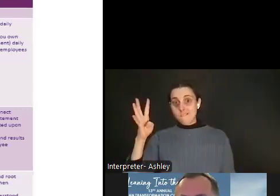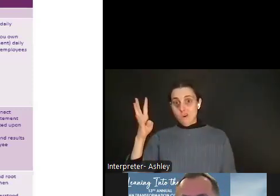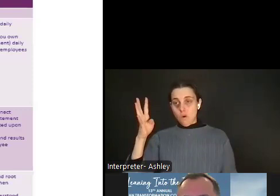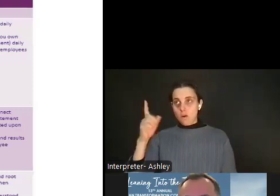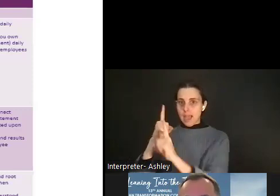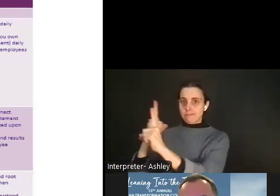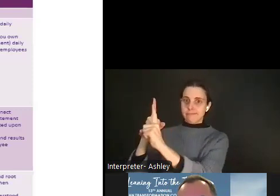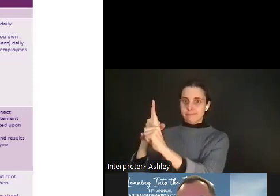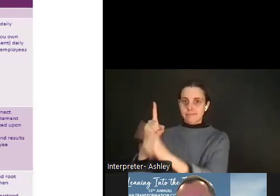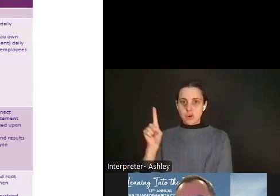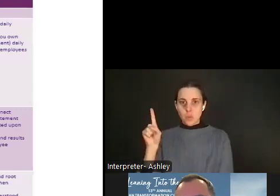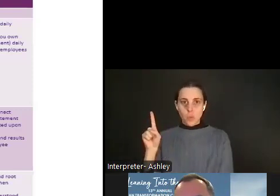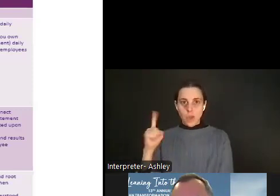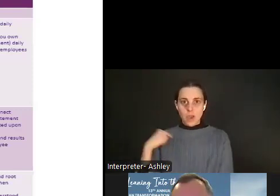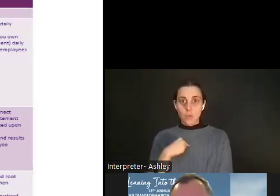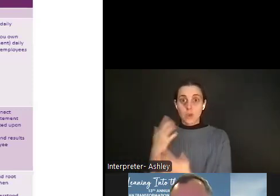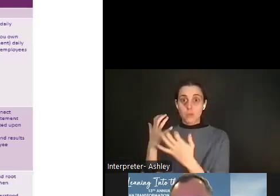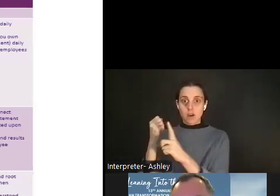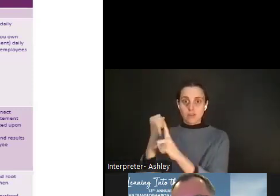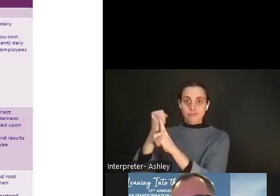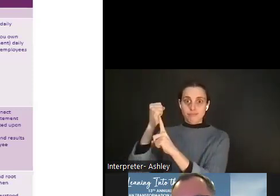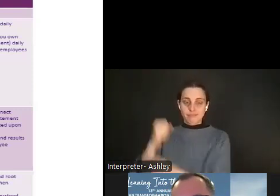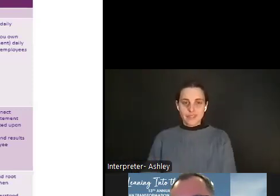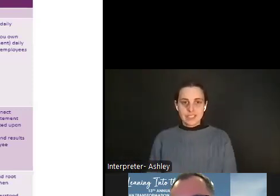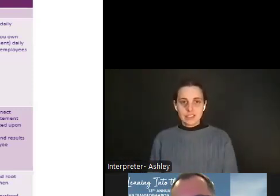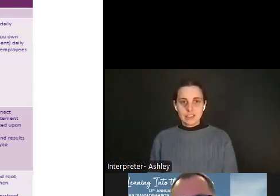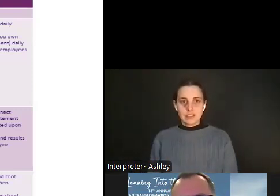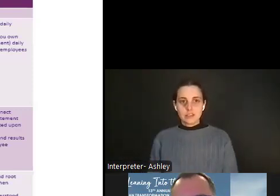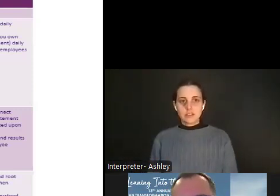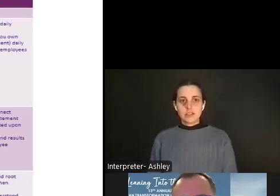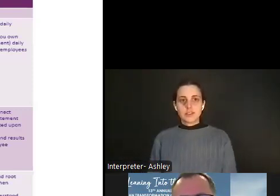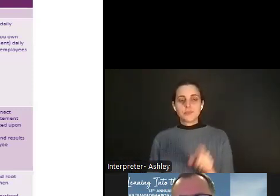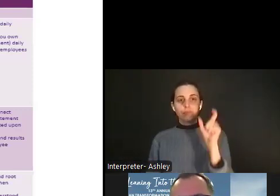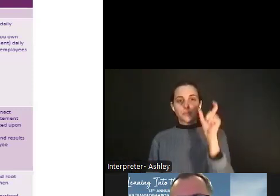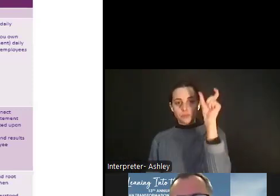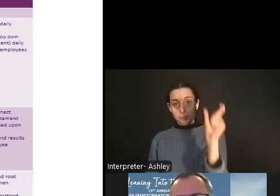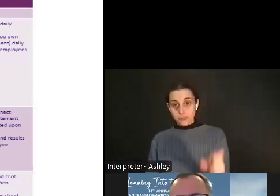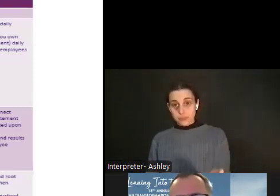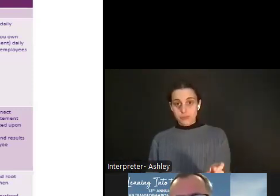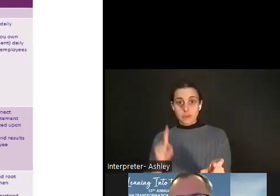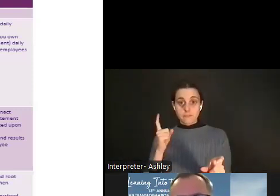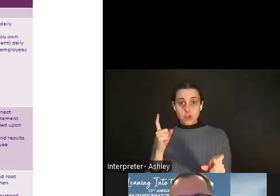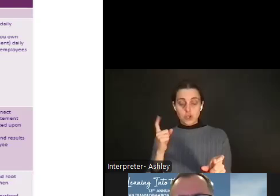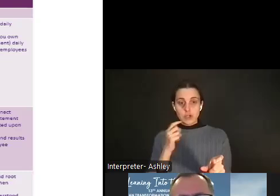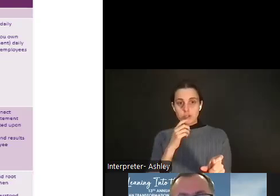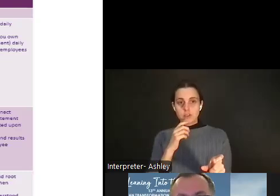want to be. And then on the first column, these are the dimensions that we measure for